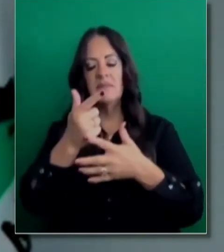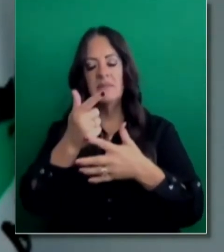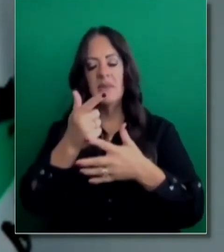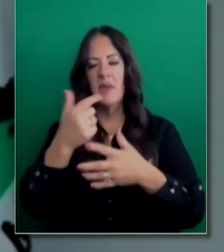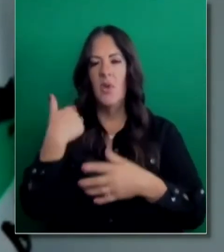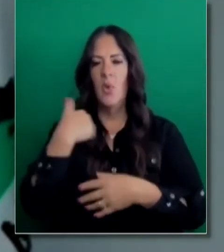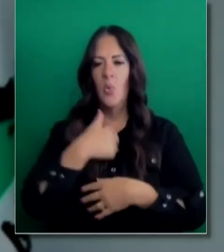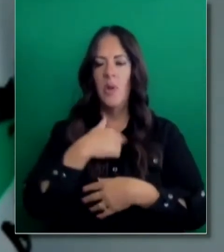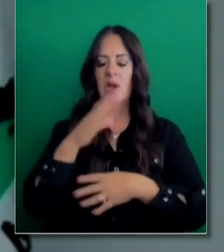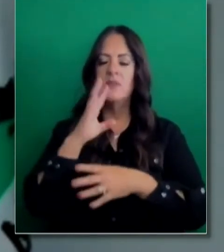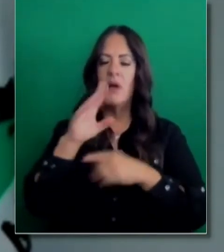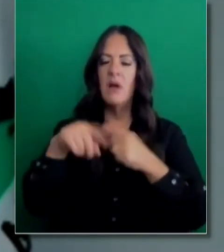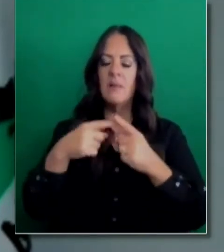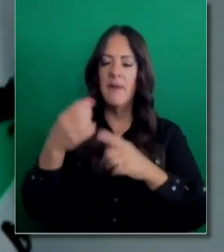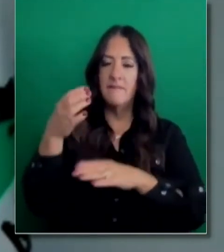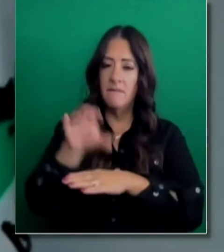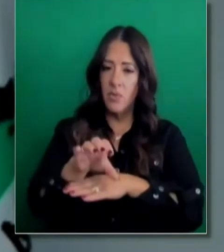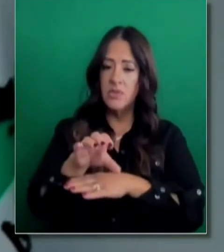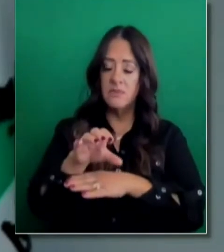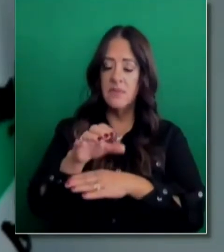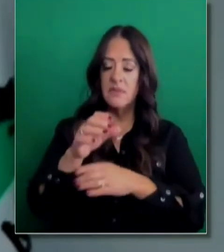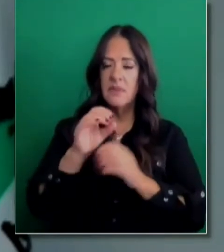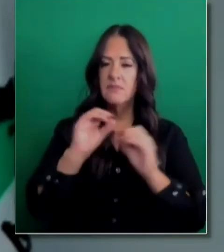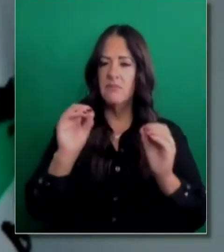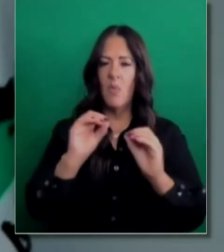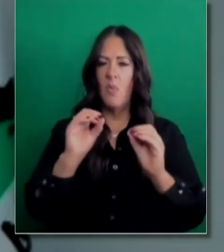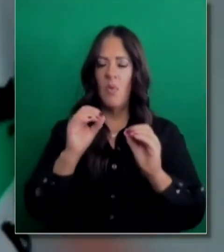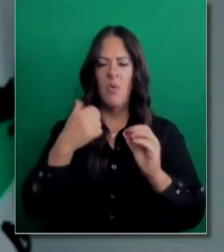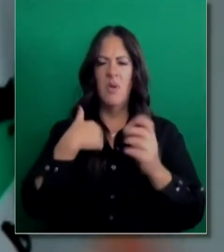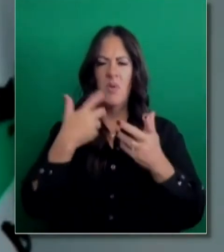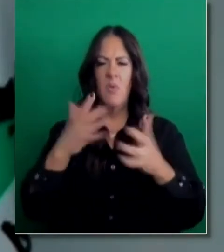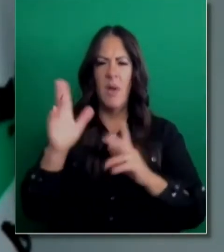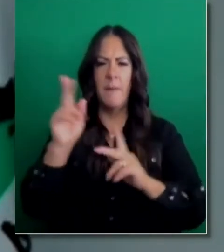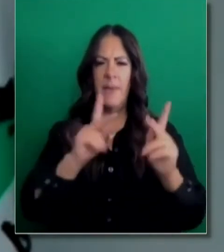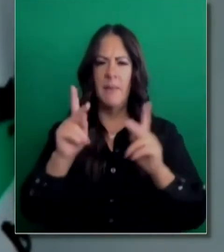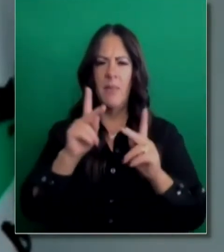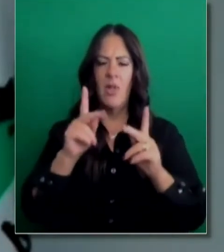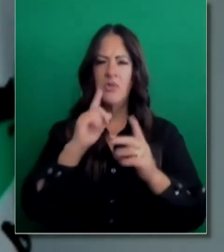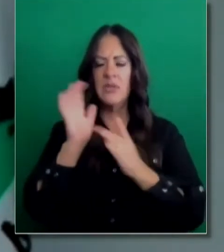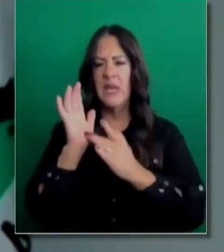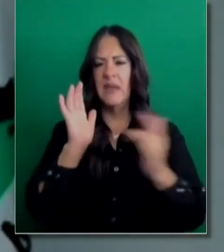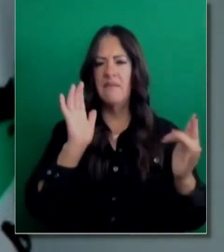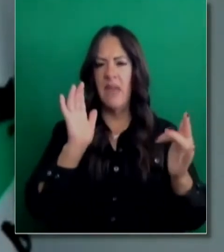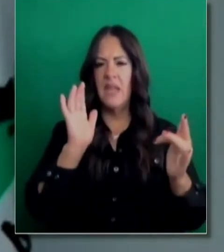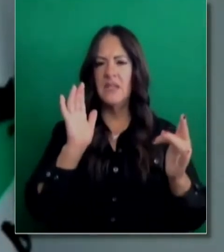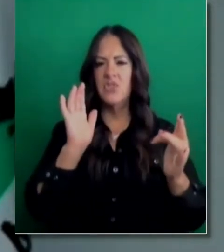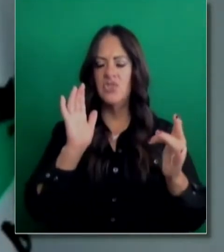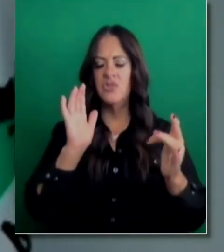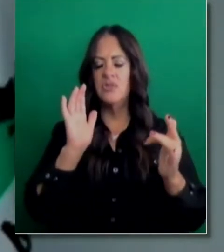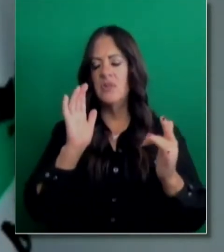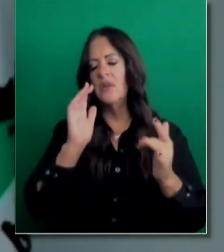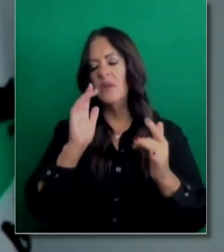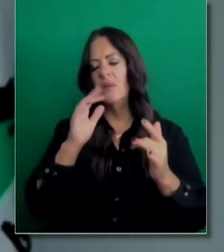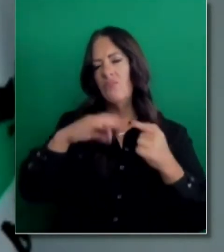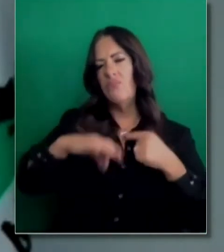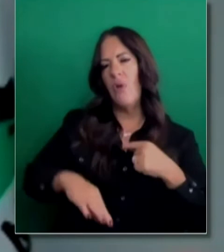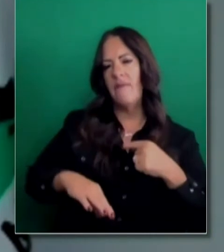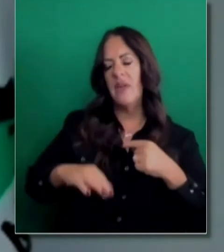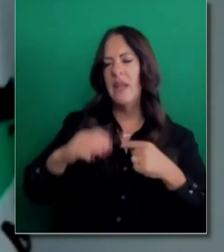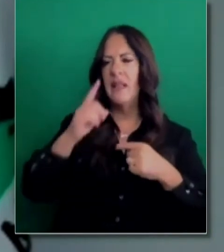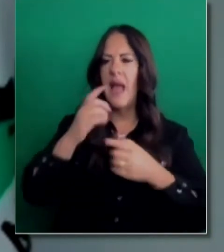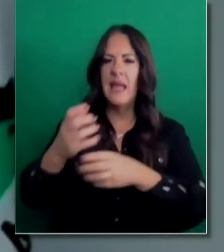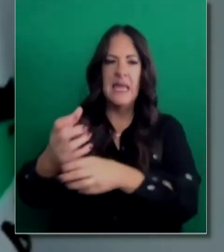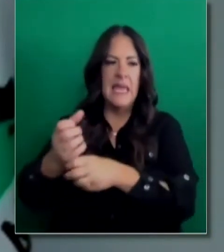clearly about the fact that we don't want people profiting from use of the vaccine, selling the